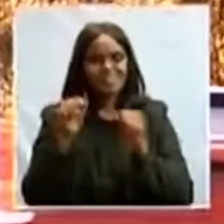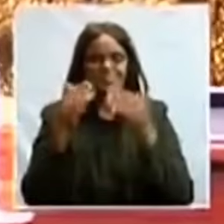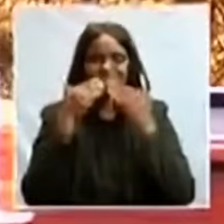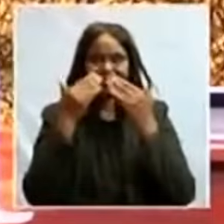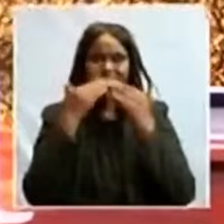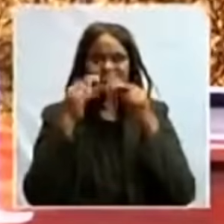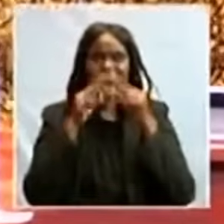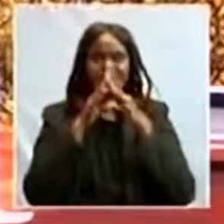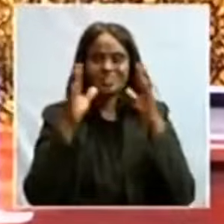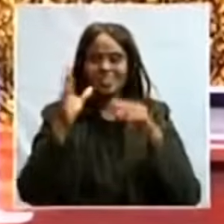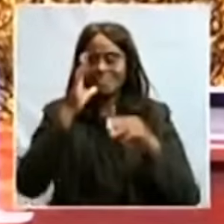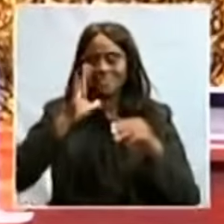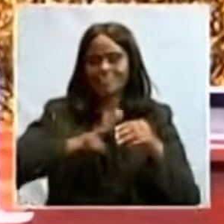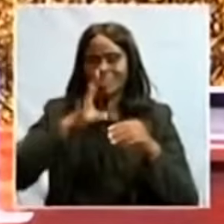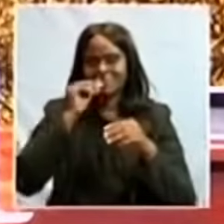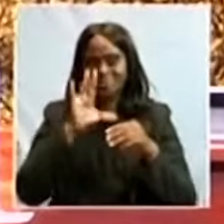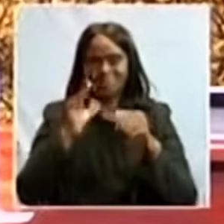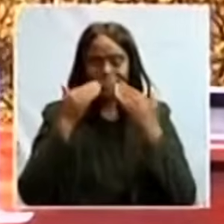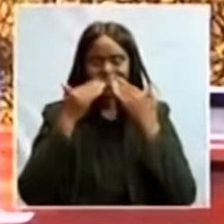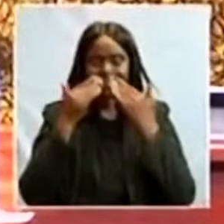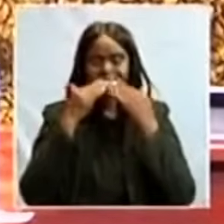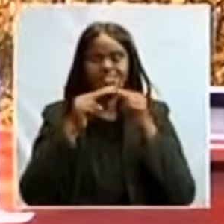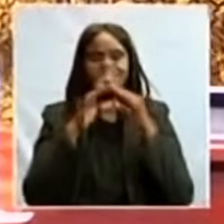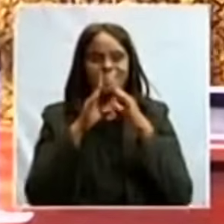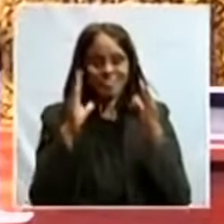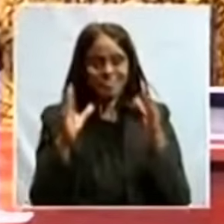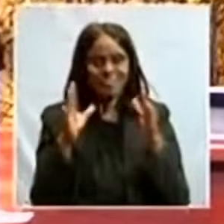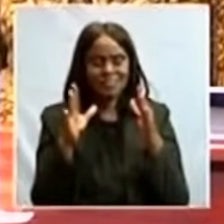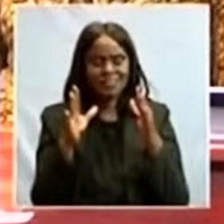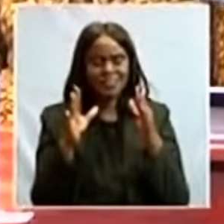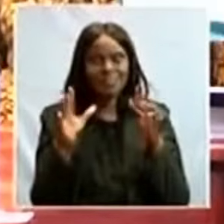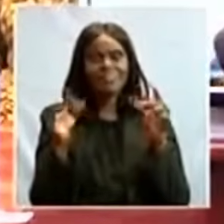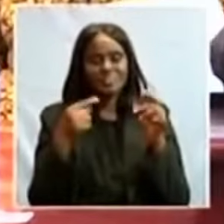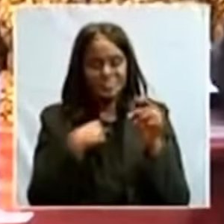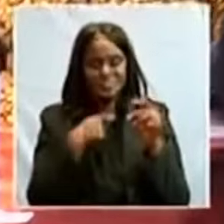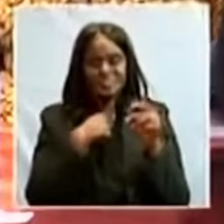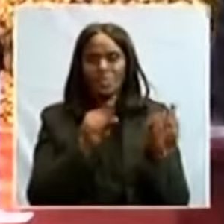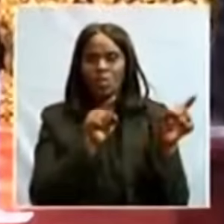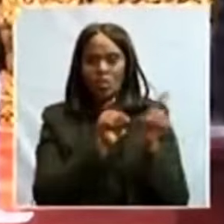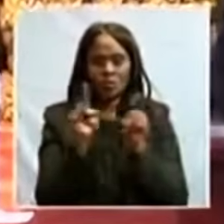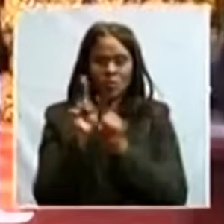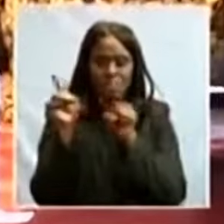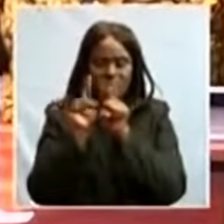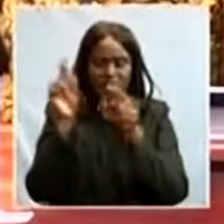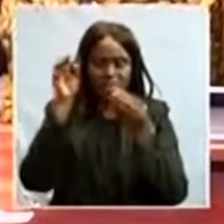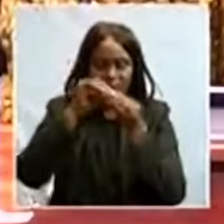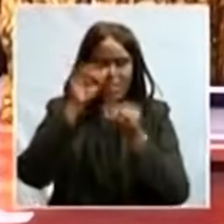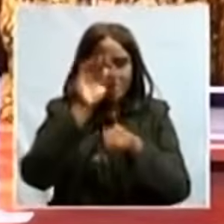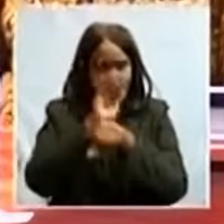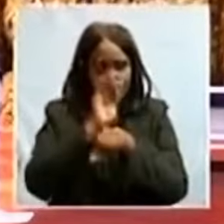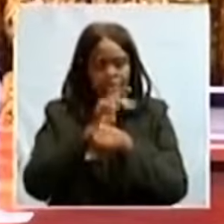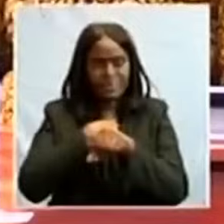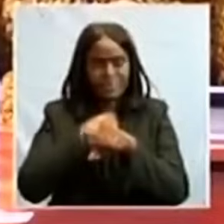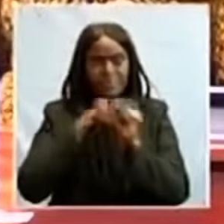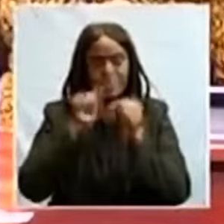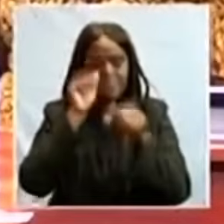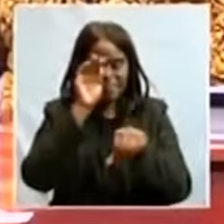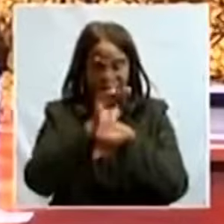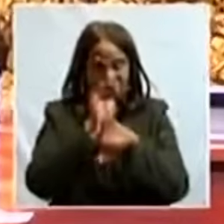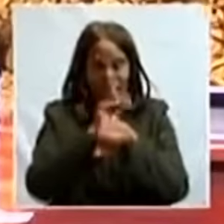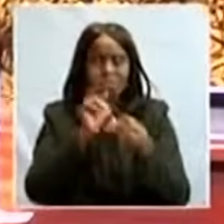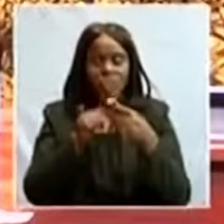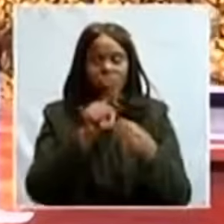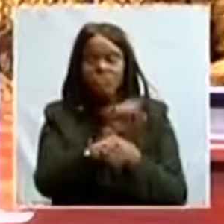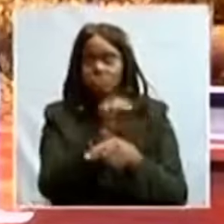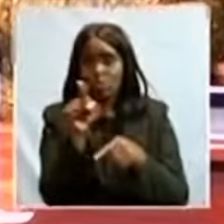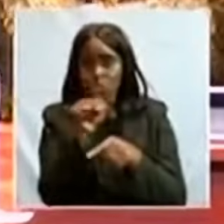you very much, Madam Speaker. And I should also add a voice to those